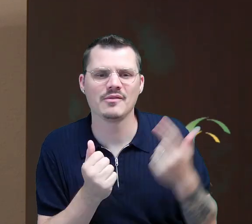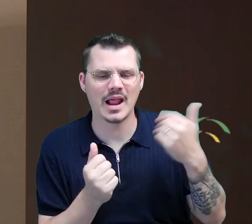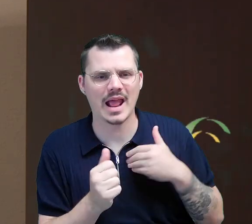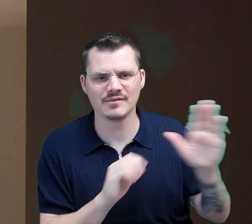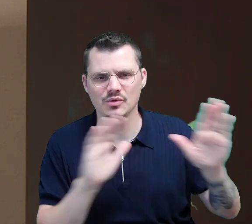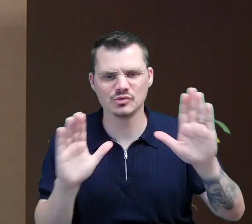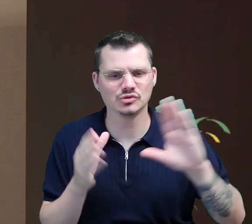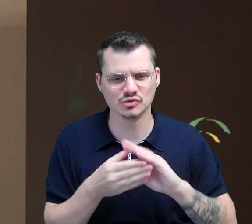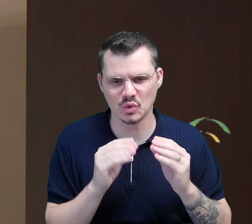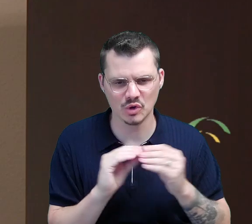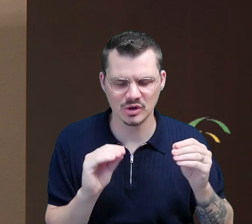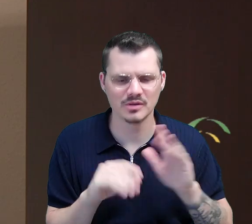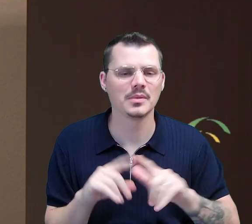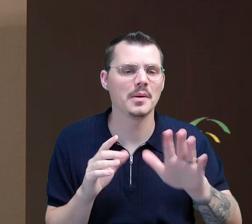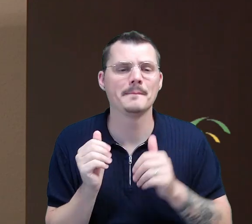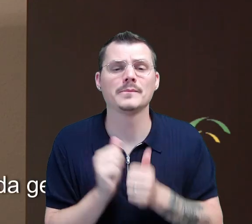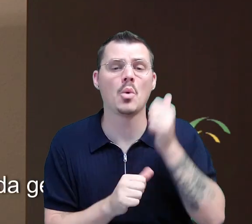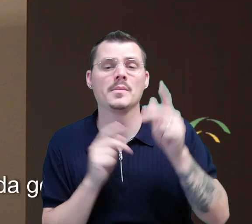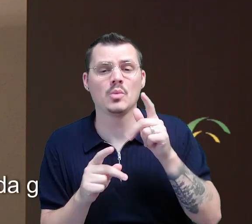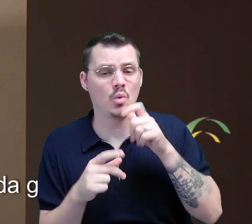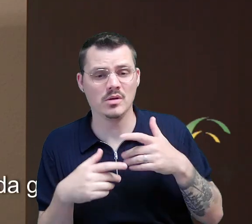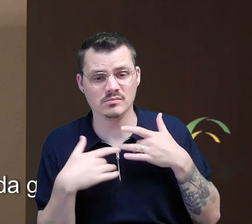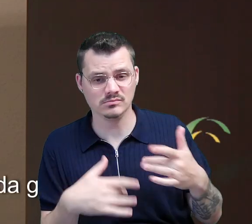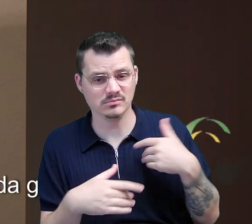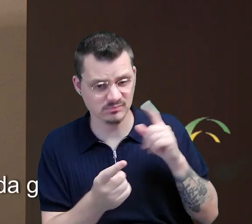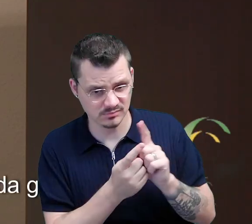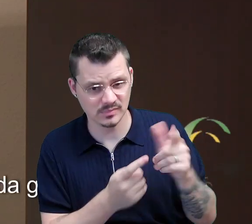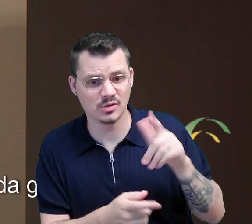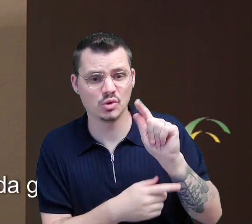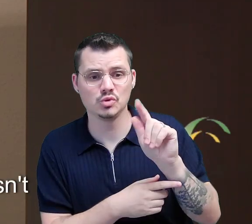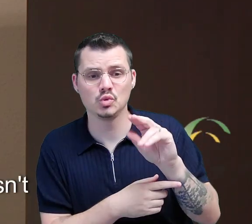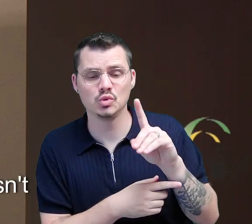has their story, right? But most people I've worked with who take